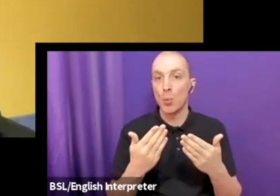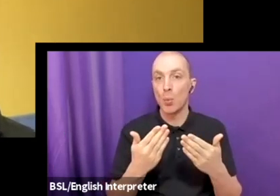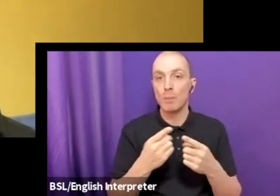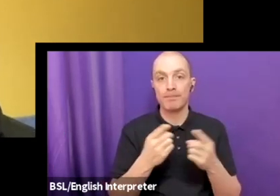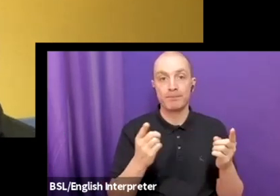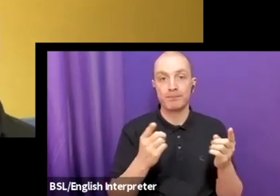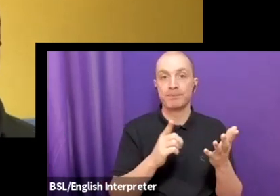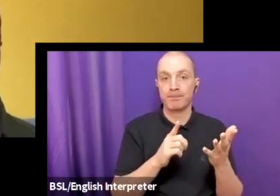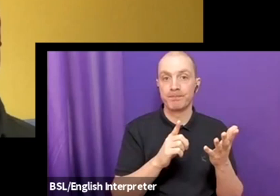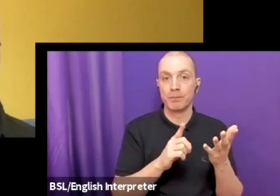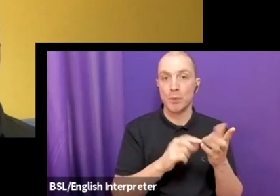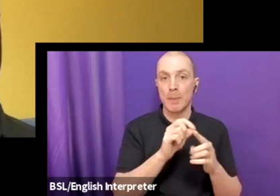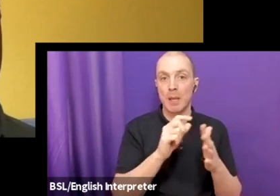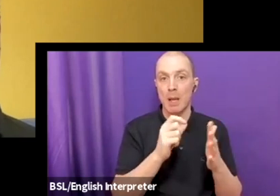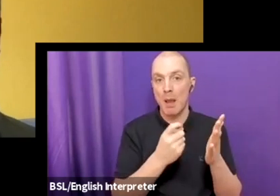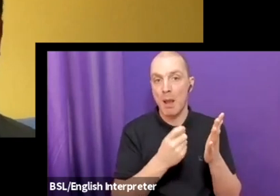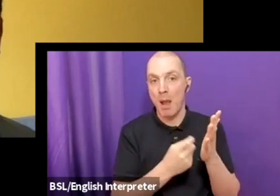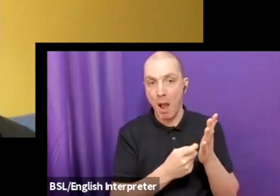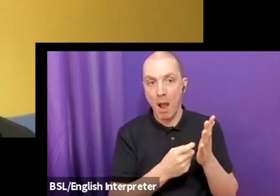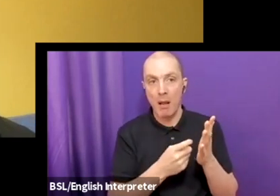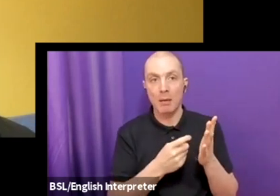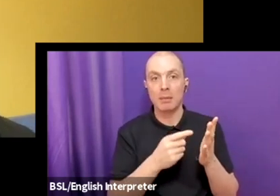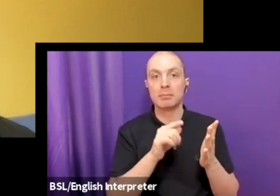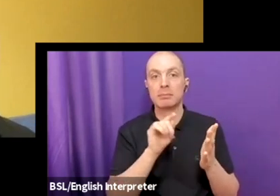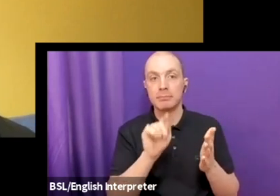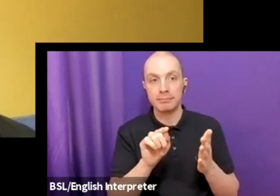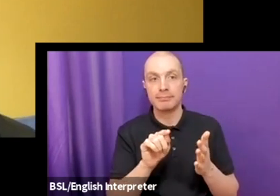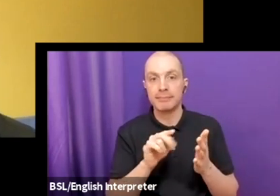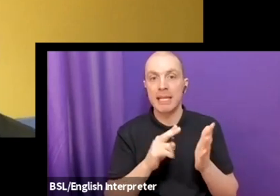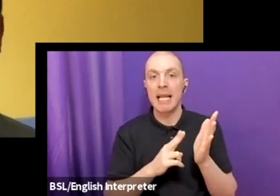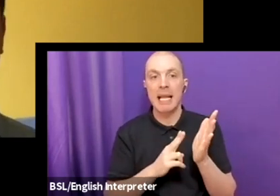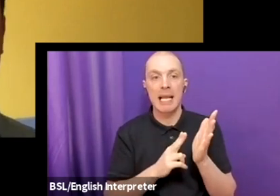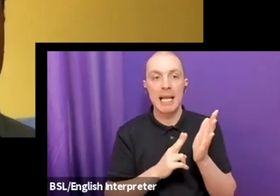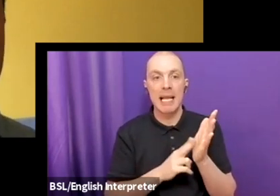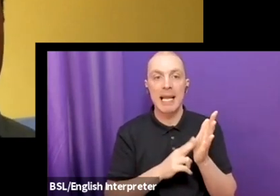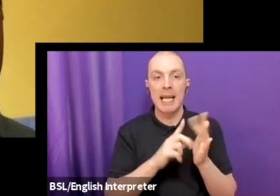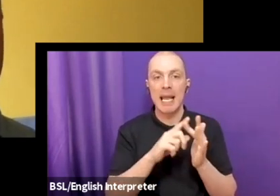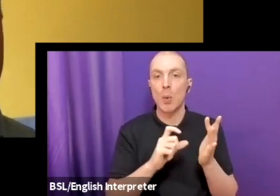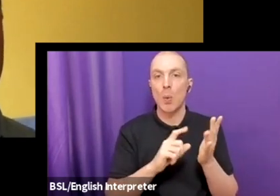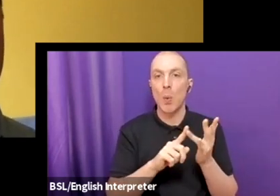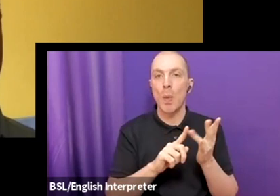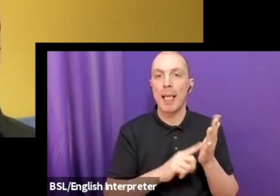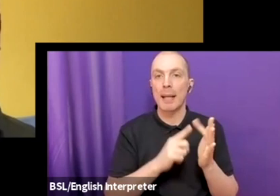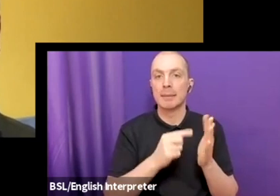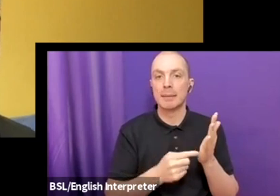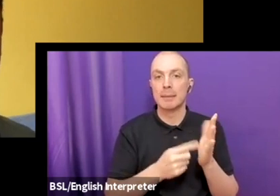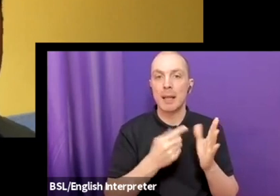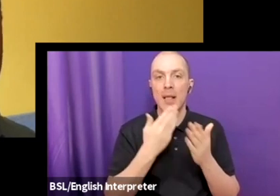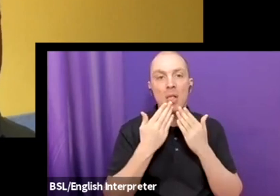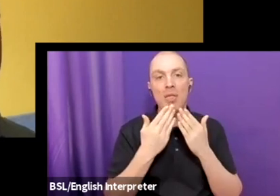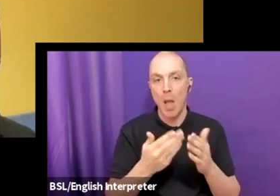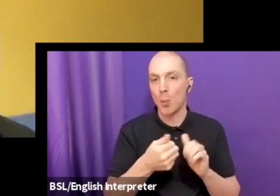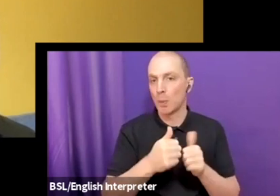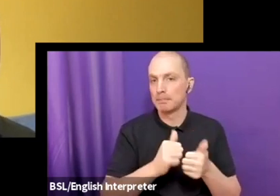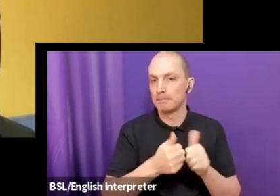UPR Info and Nicoletta for their usual support to us and Scotland on the UPR, and of course to